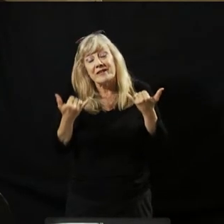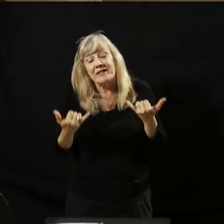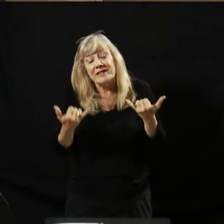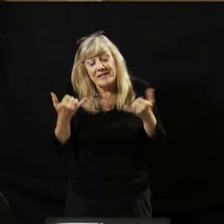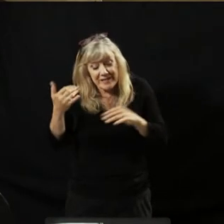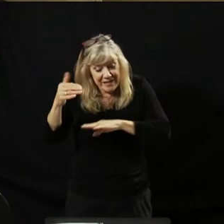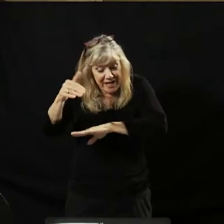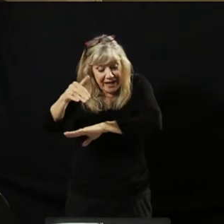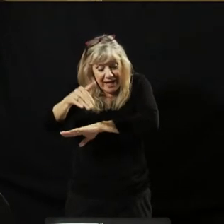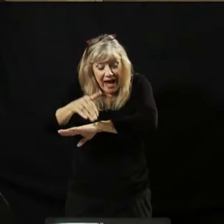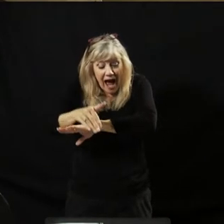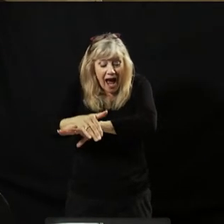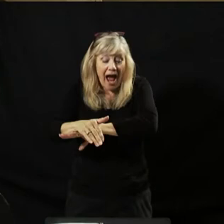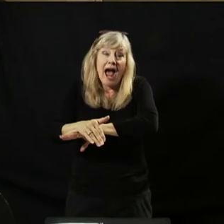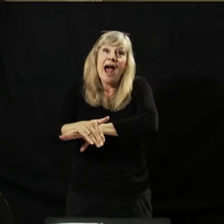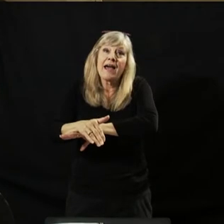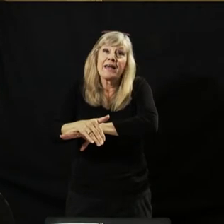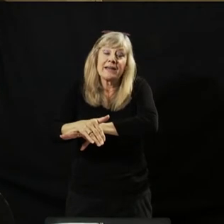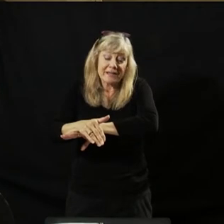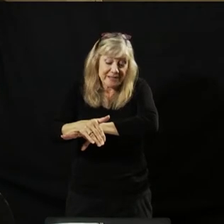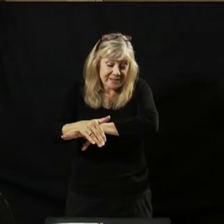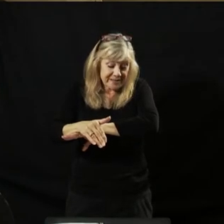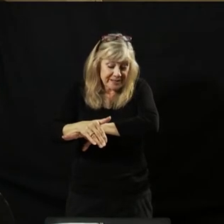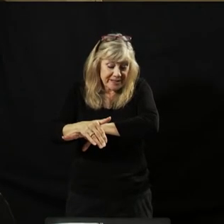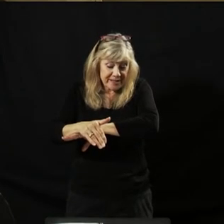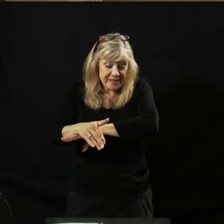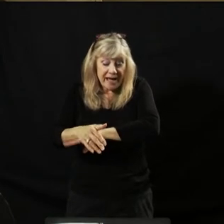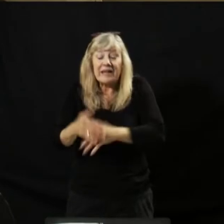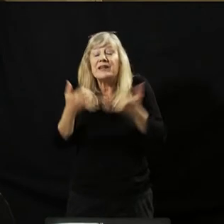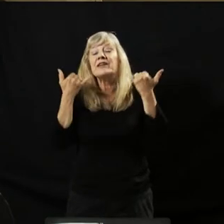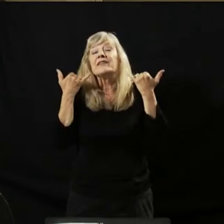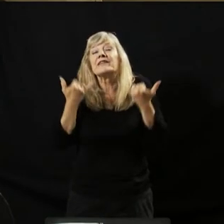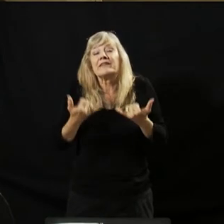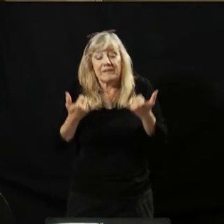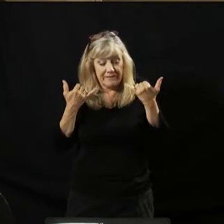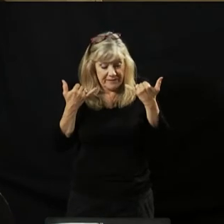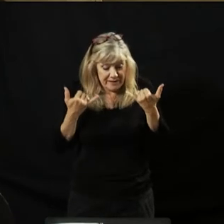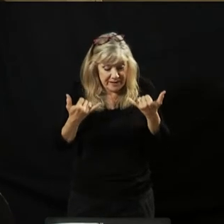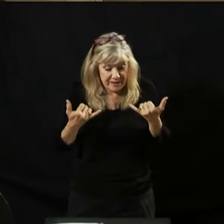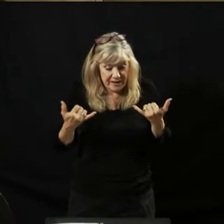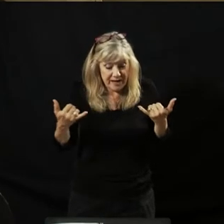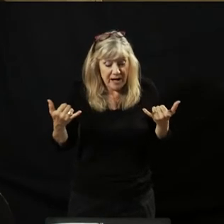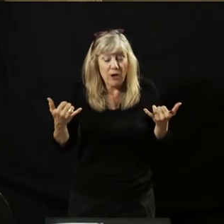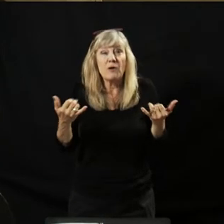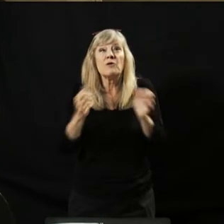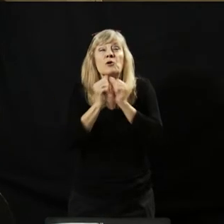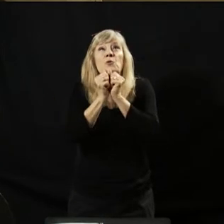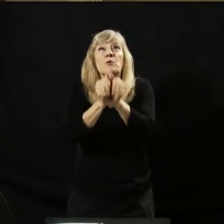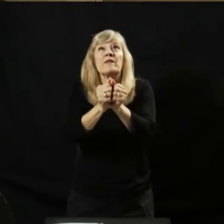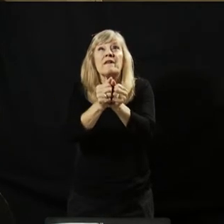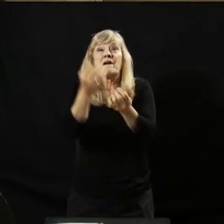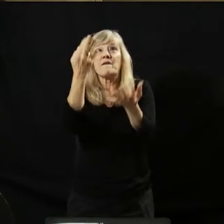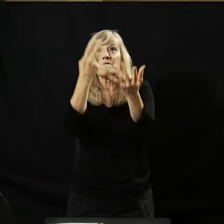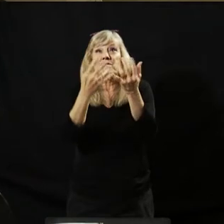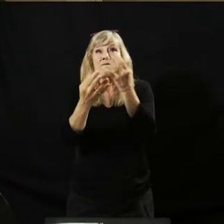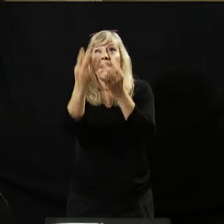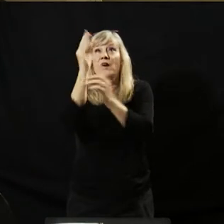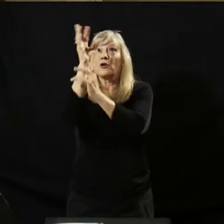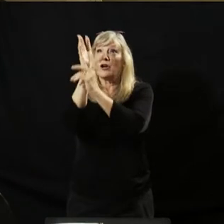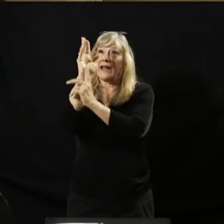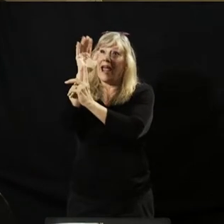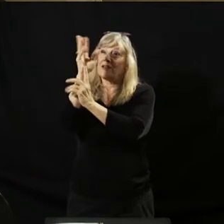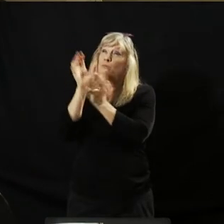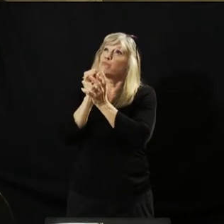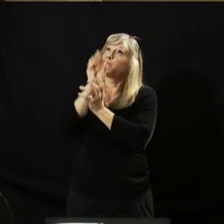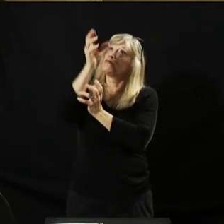This is the night that with a pillar of fire